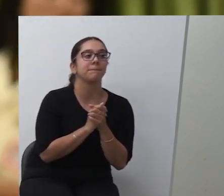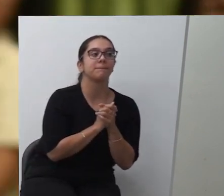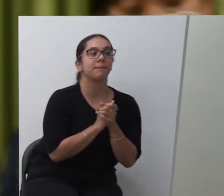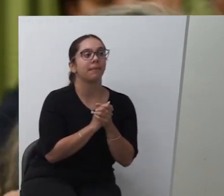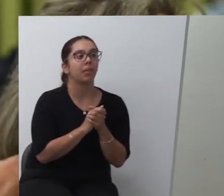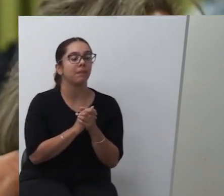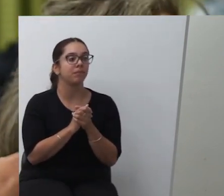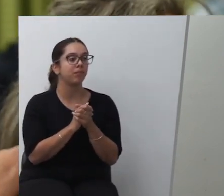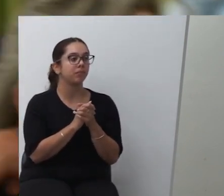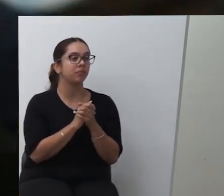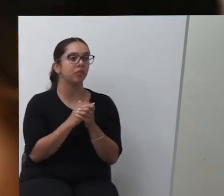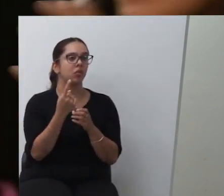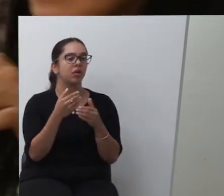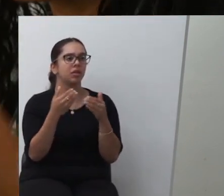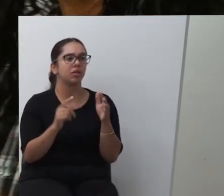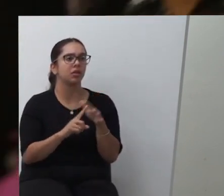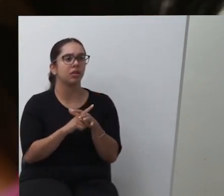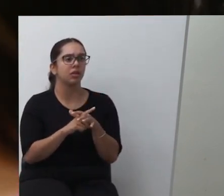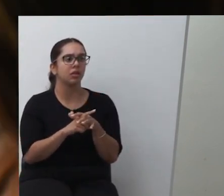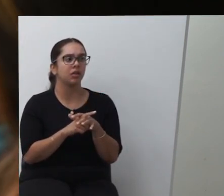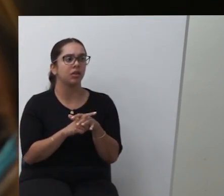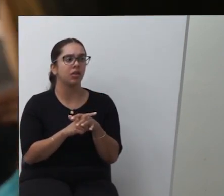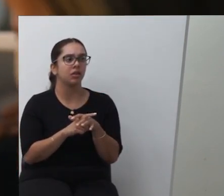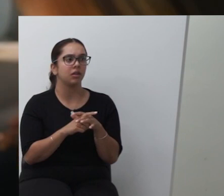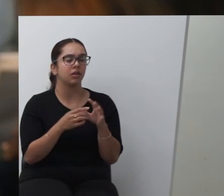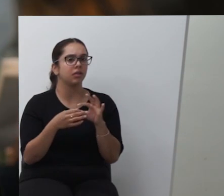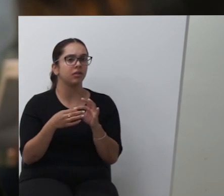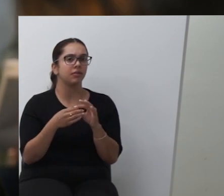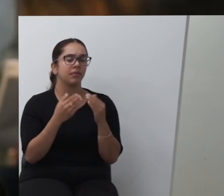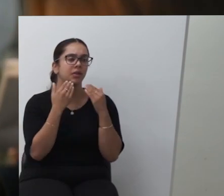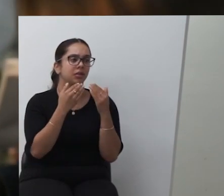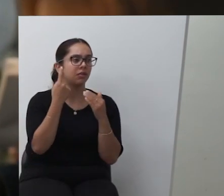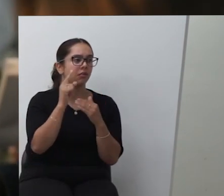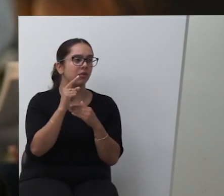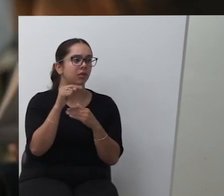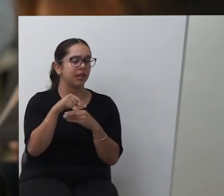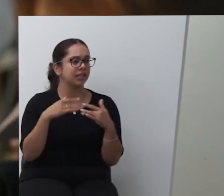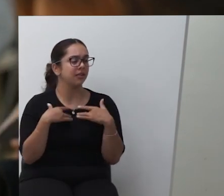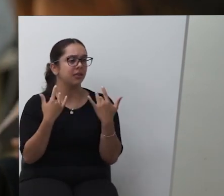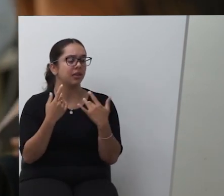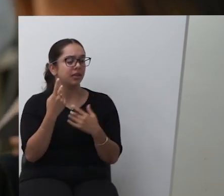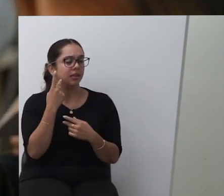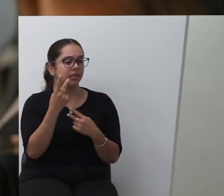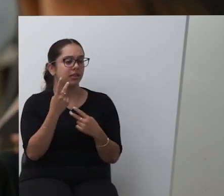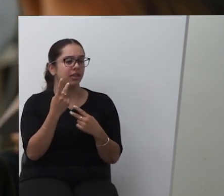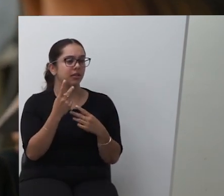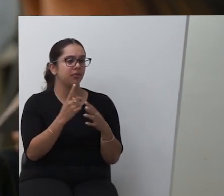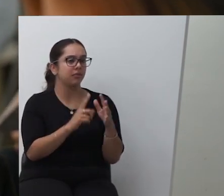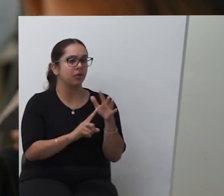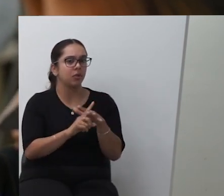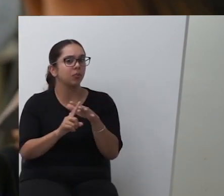Some of the themes that emerged was just like it's echoing what you said, just gratitude for this event and seeing the emergence